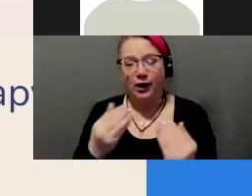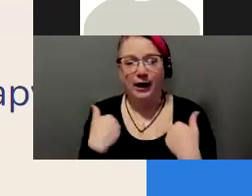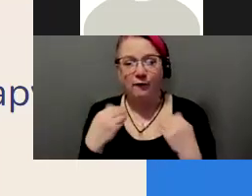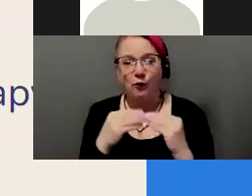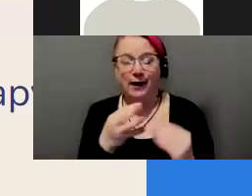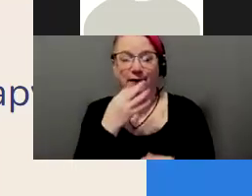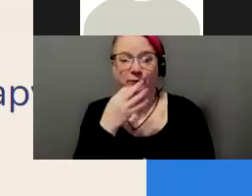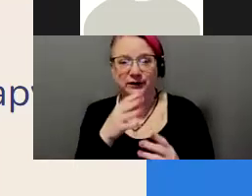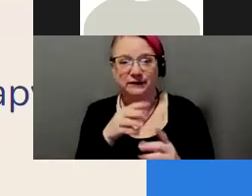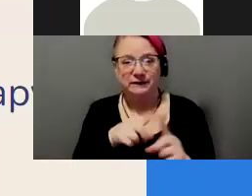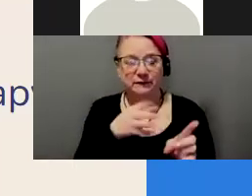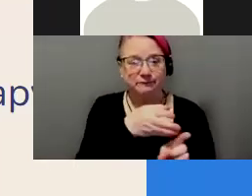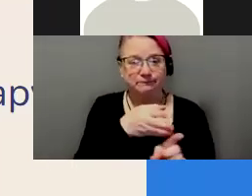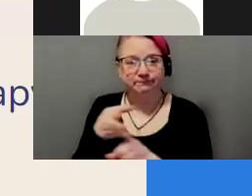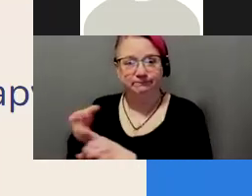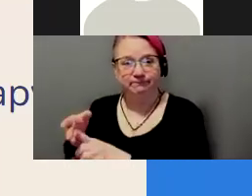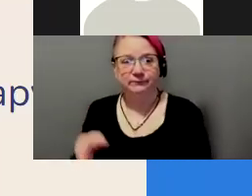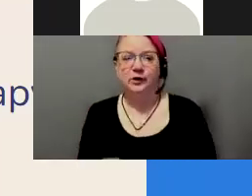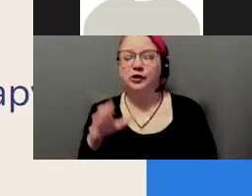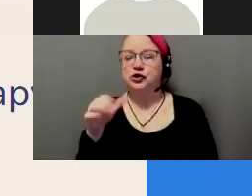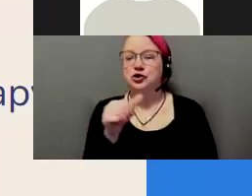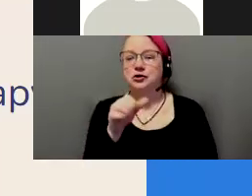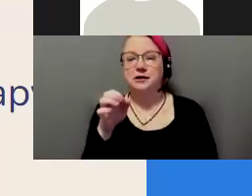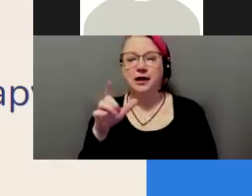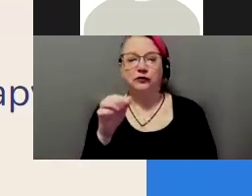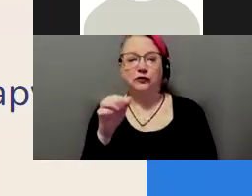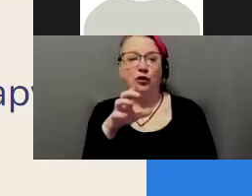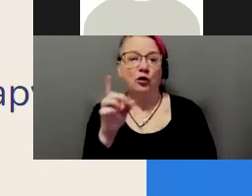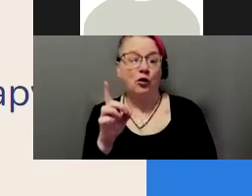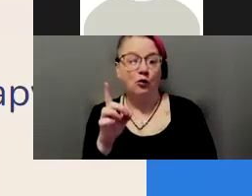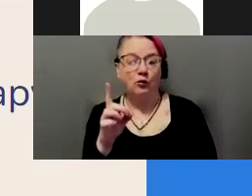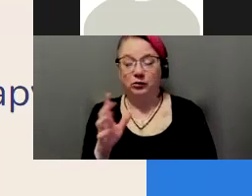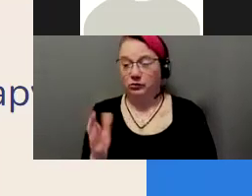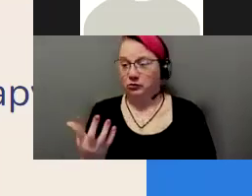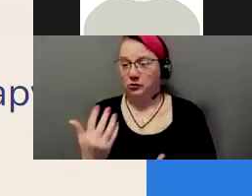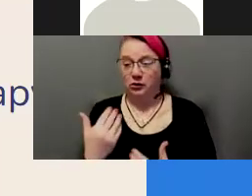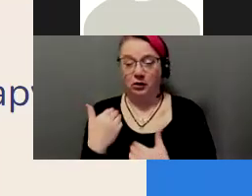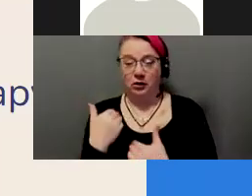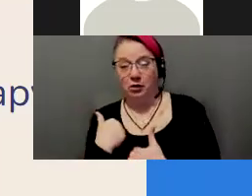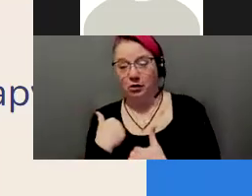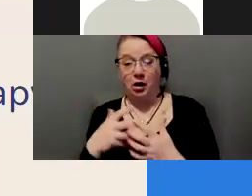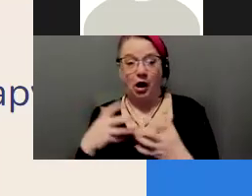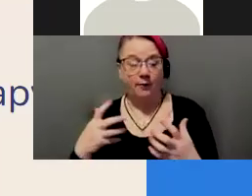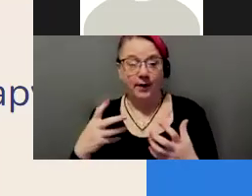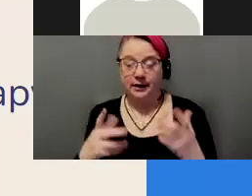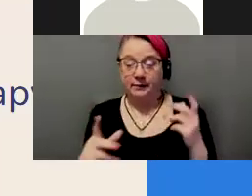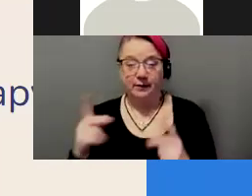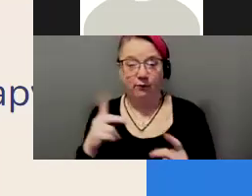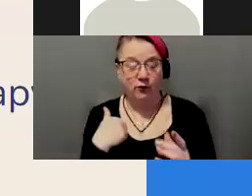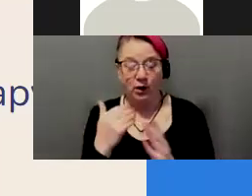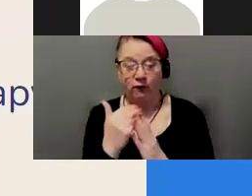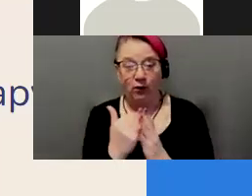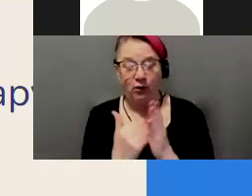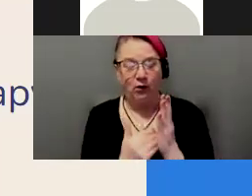Caseload is important here. Having enough time to provide the support that the survivor needs is critical. We don't really ever